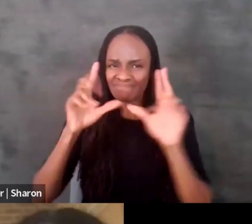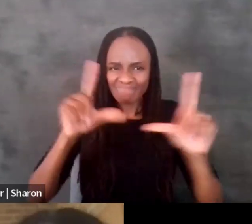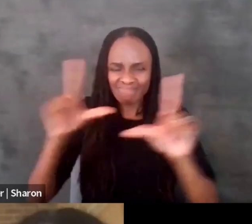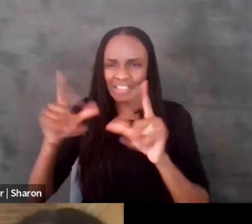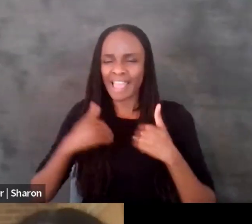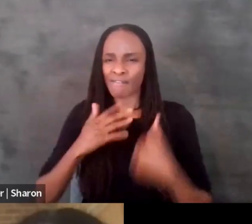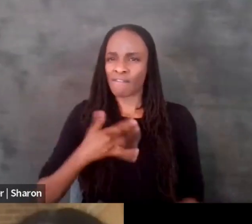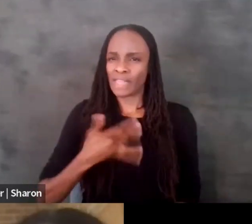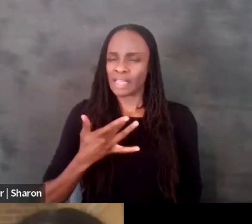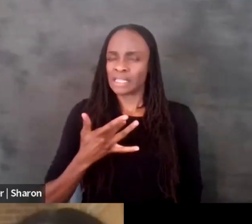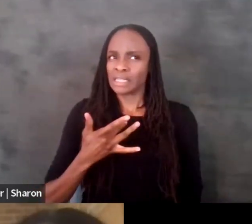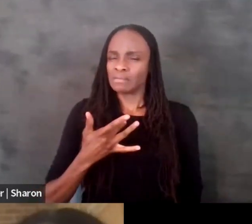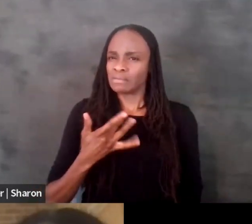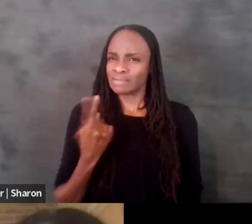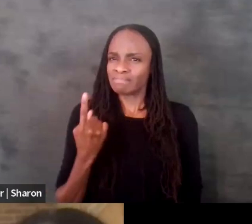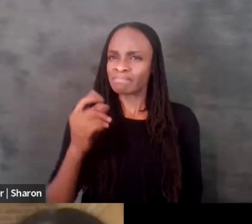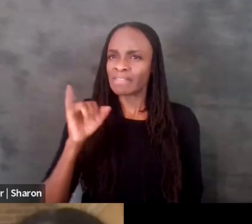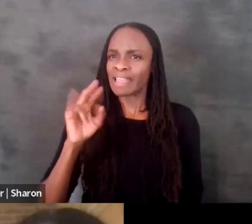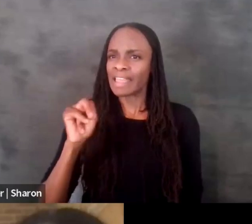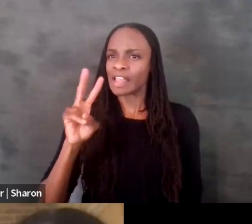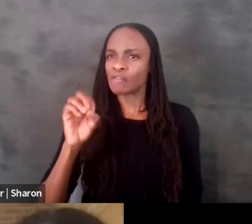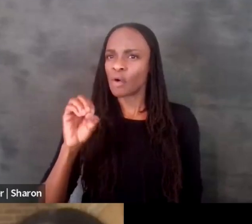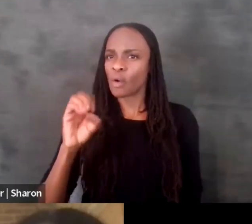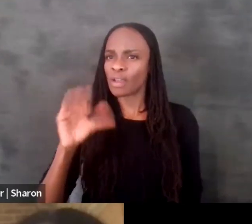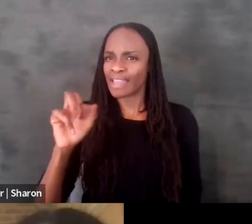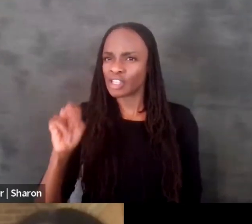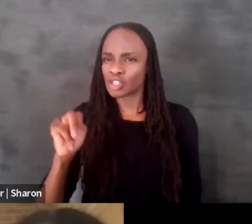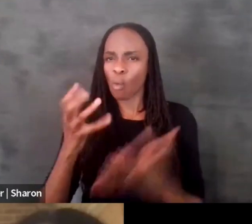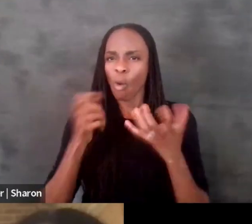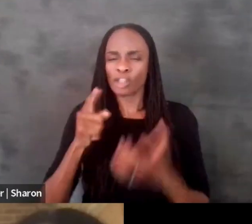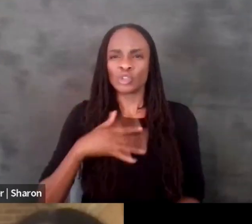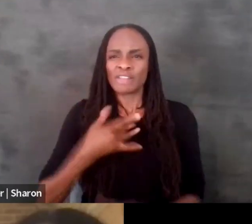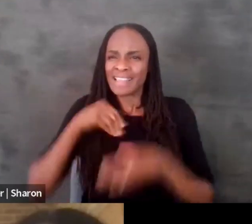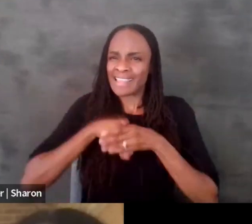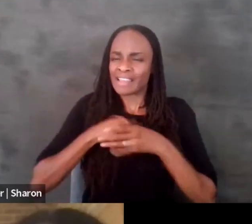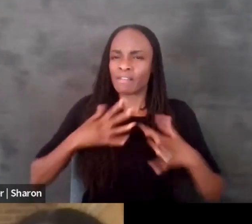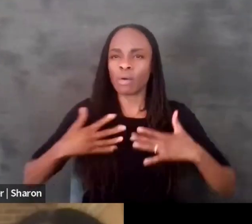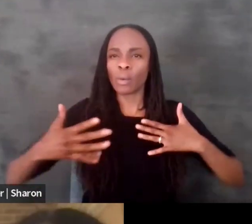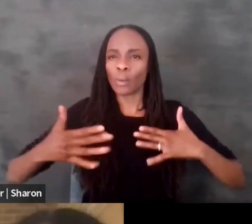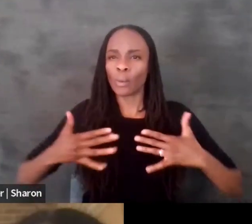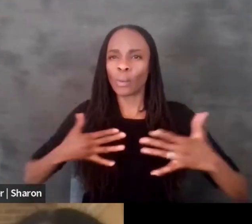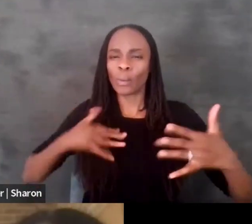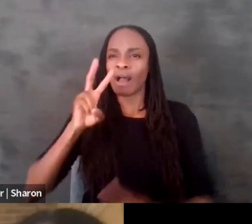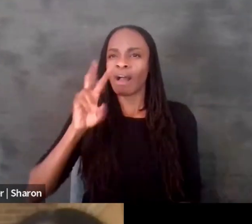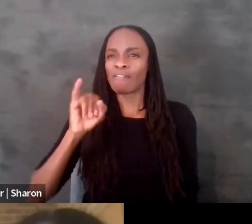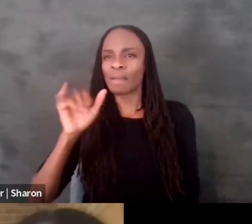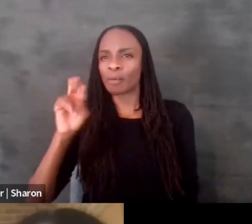you to feel from inside the vibration of the forest, the beauty of the forest,